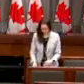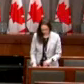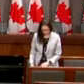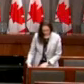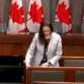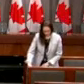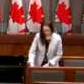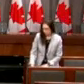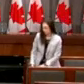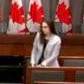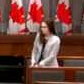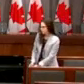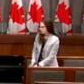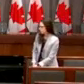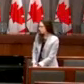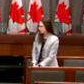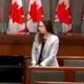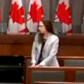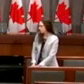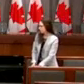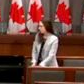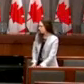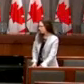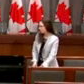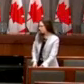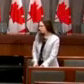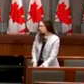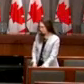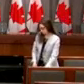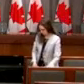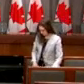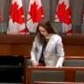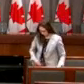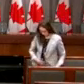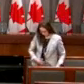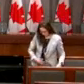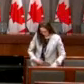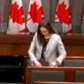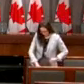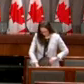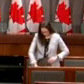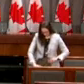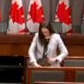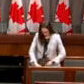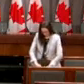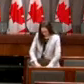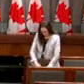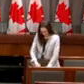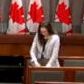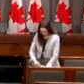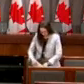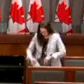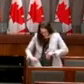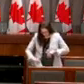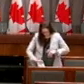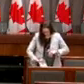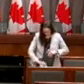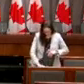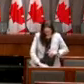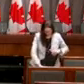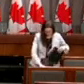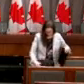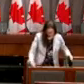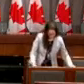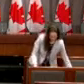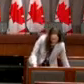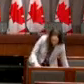later today, and we'll see whether that message today was enough for premiers and for all of Canada. I'm Rosemary Barton. You've been